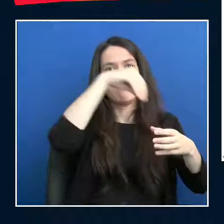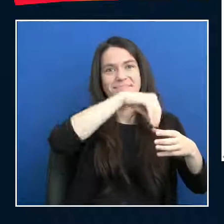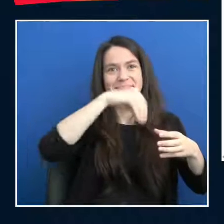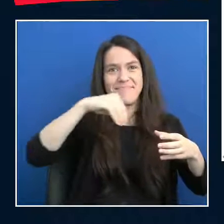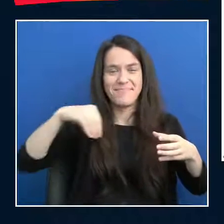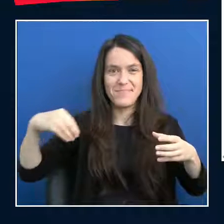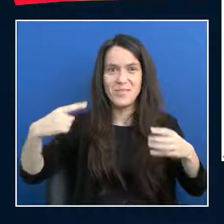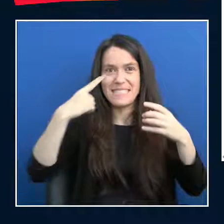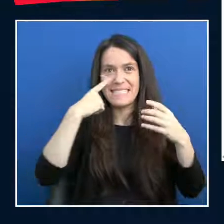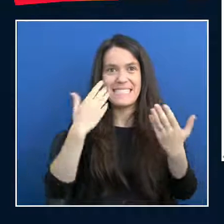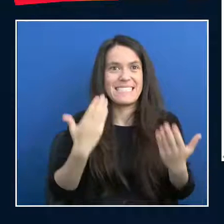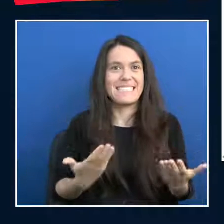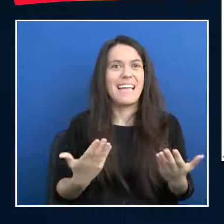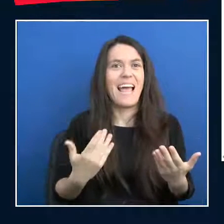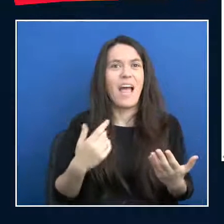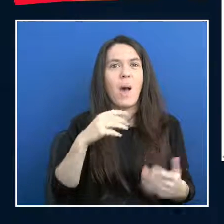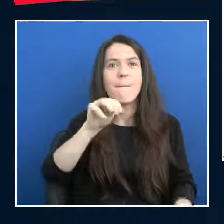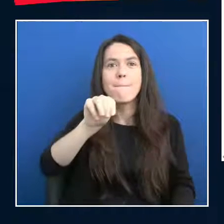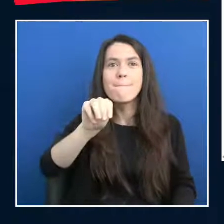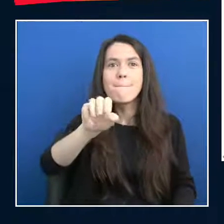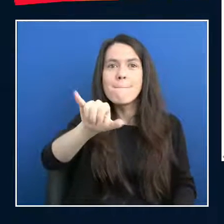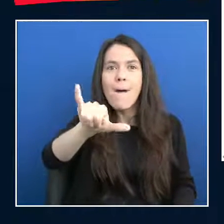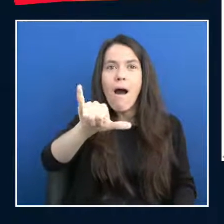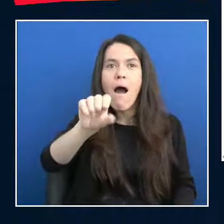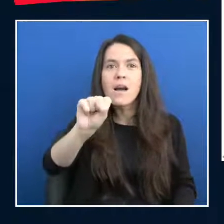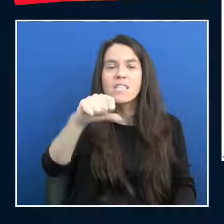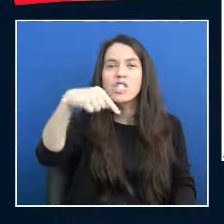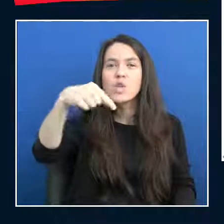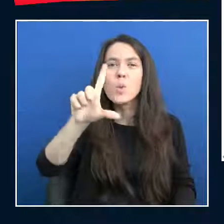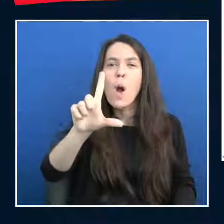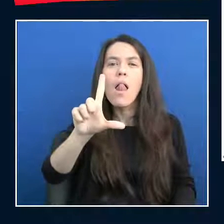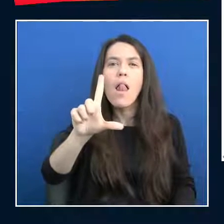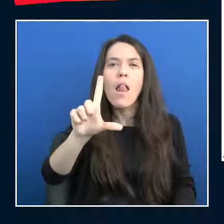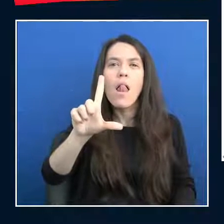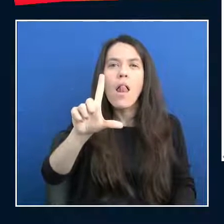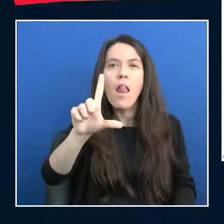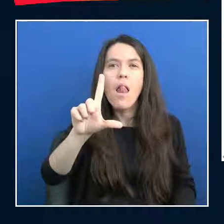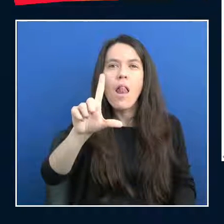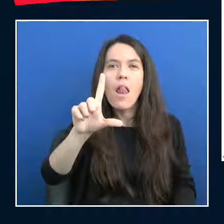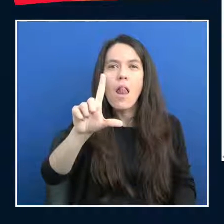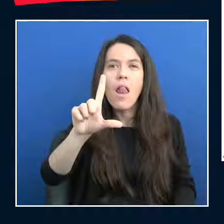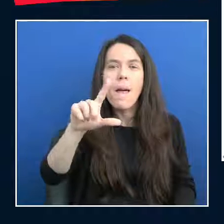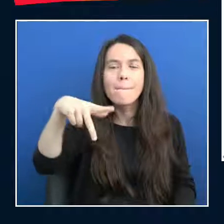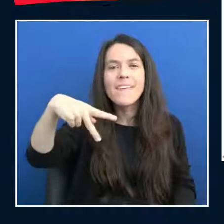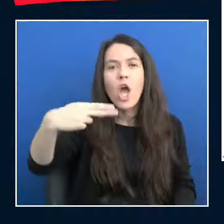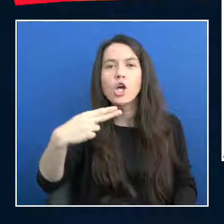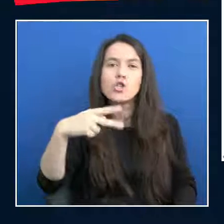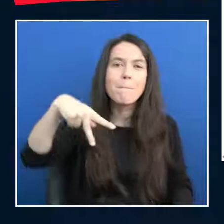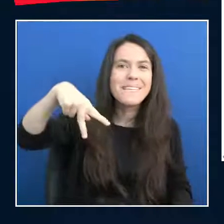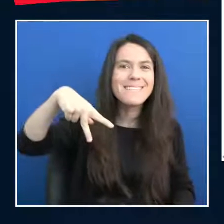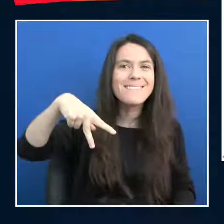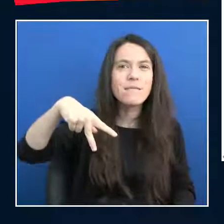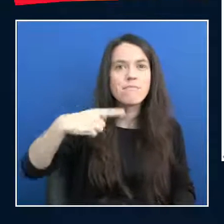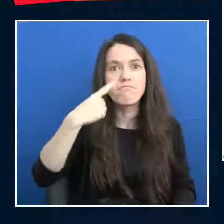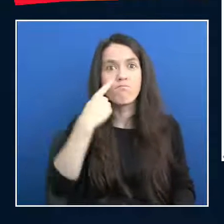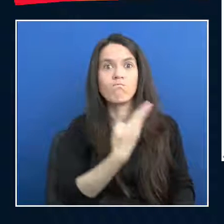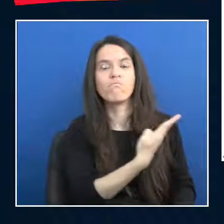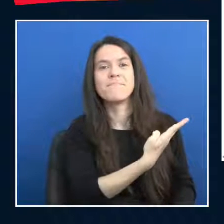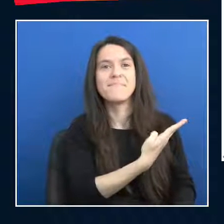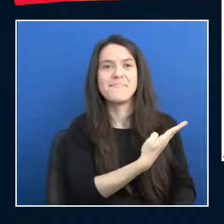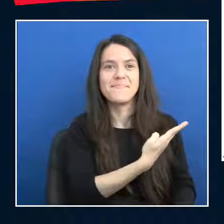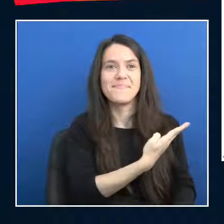have a MySQL database and a PHP application. And I can easily just bind them in my Docker-compose